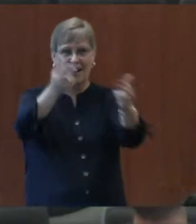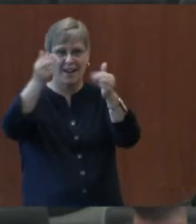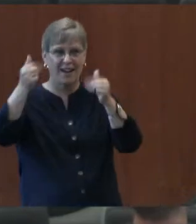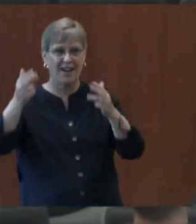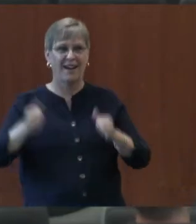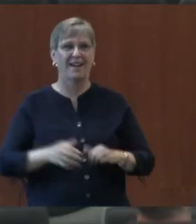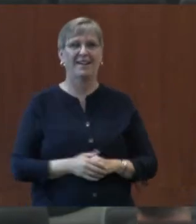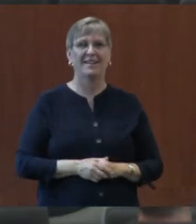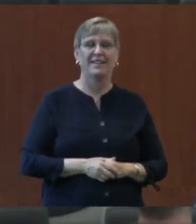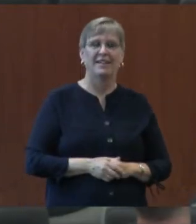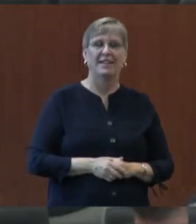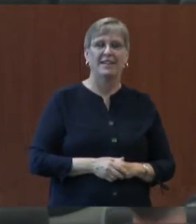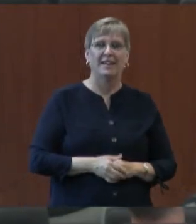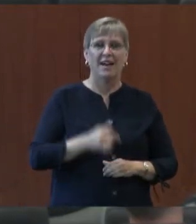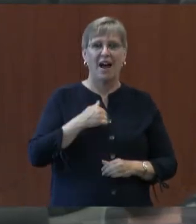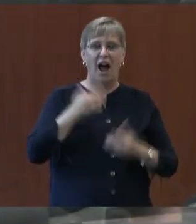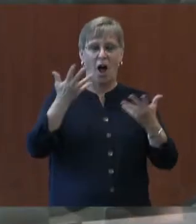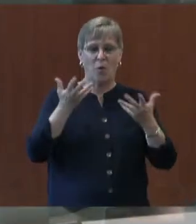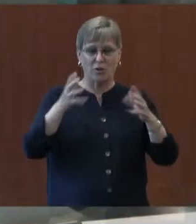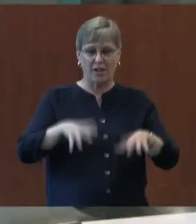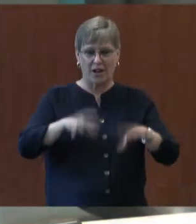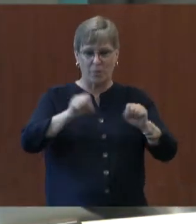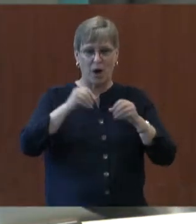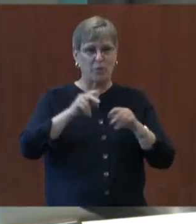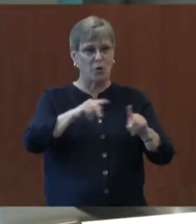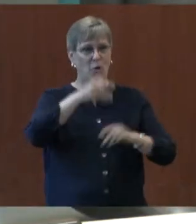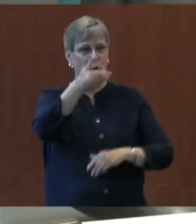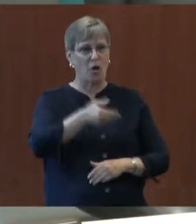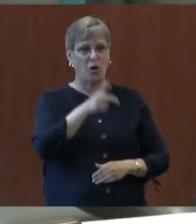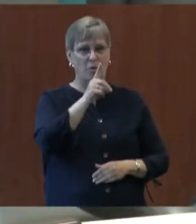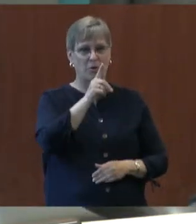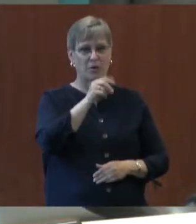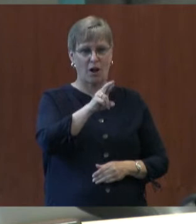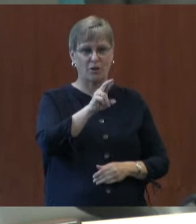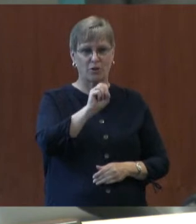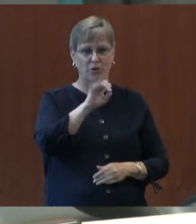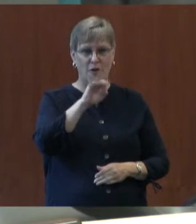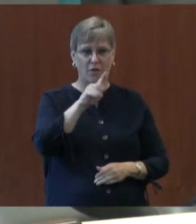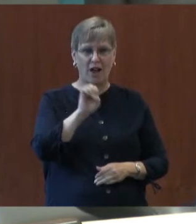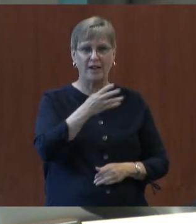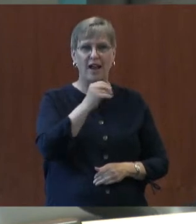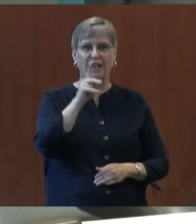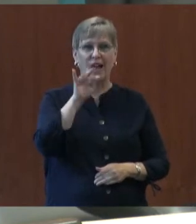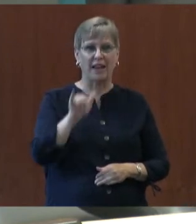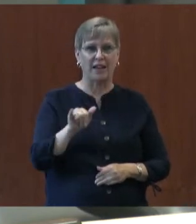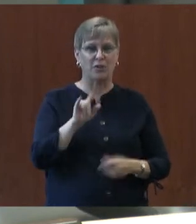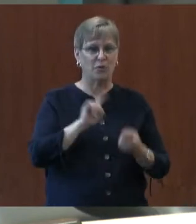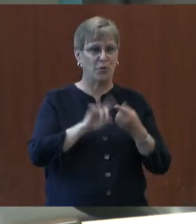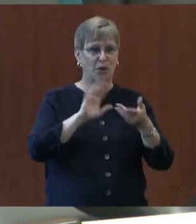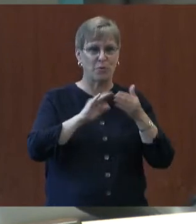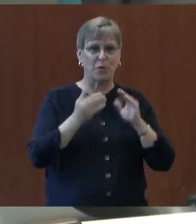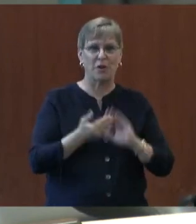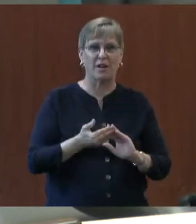a go, sir. Well, I want to take the opportunity to welcome Dr. Savine and Kelly to our community.